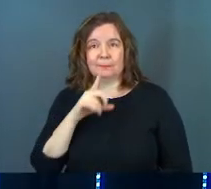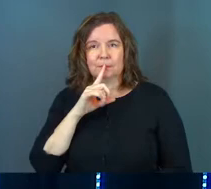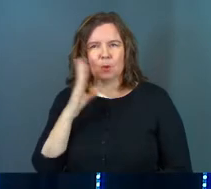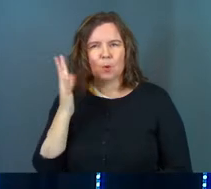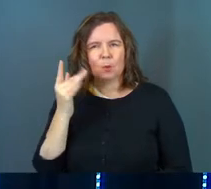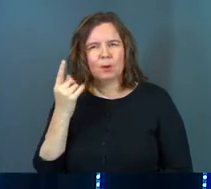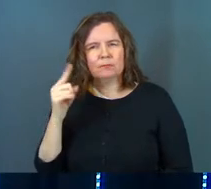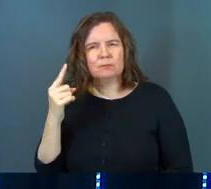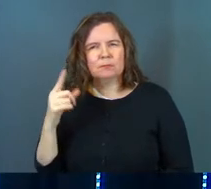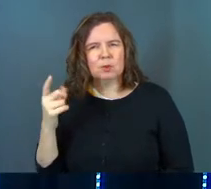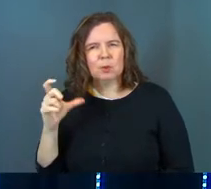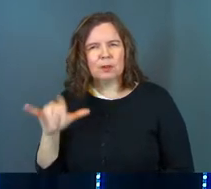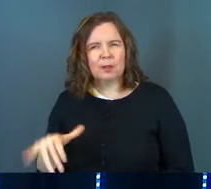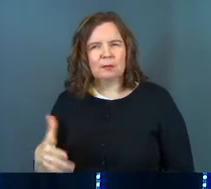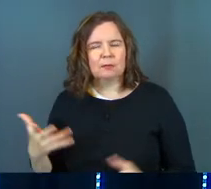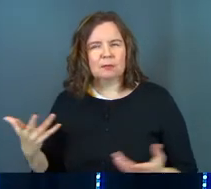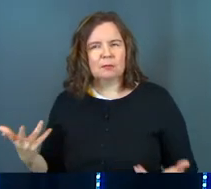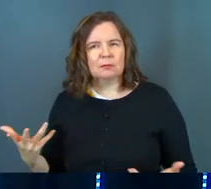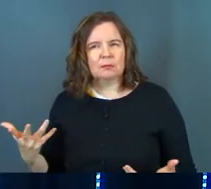Why does he do that?